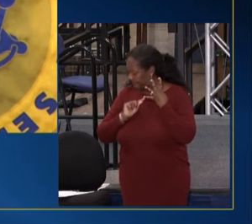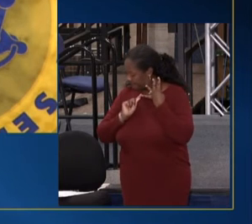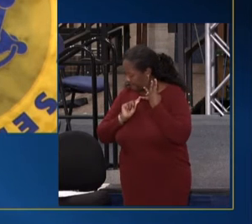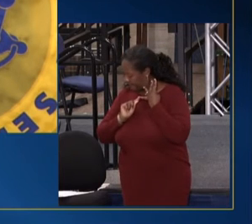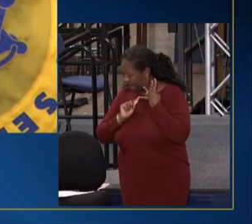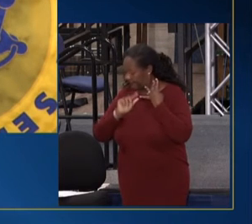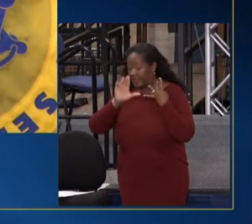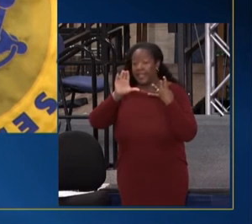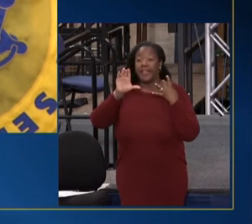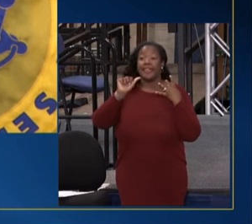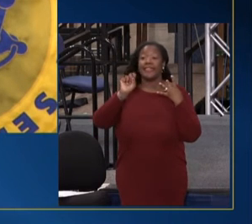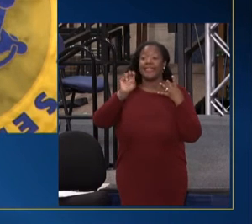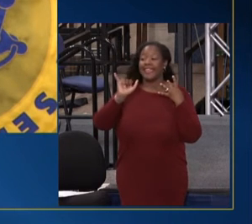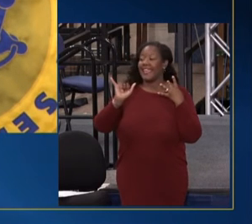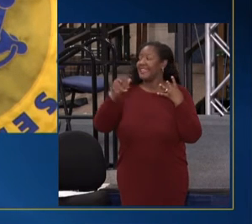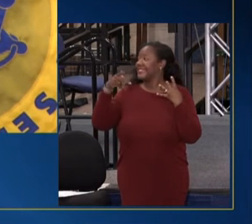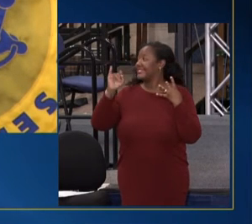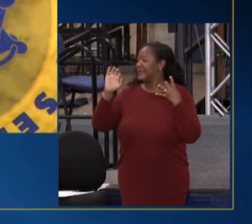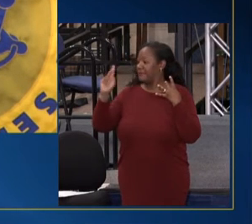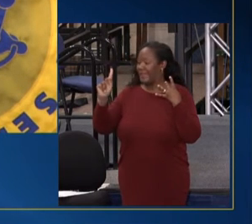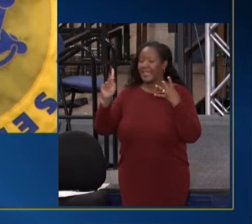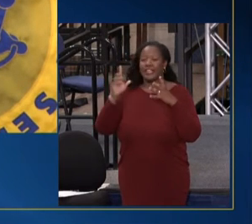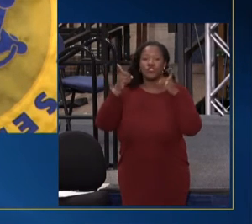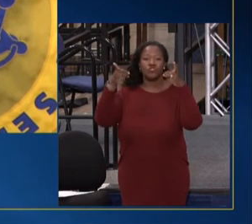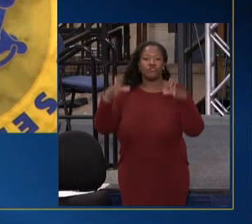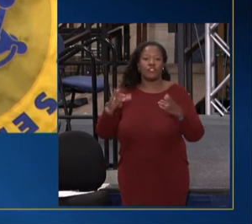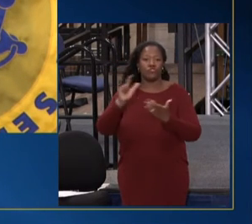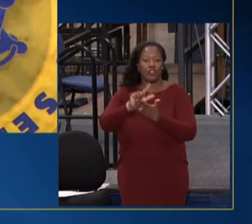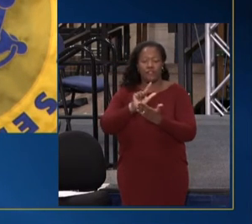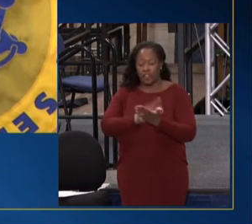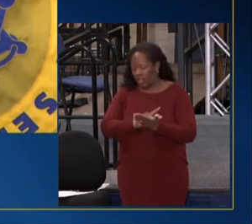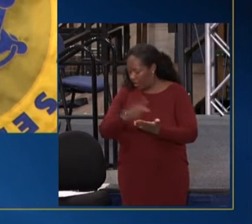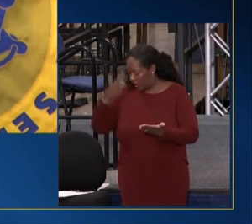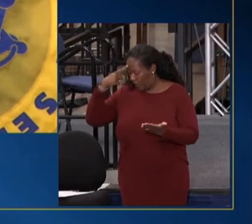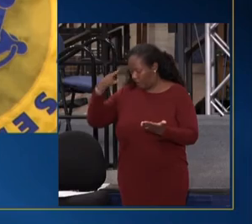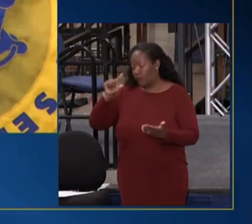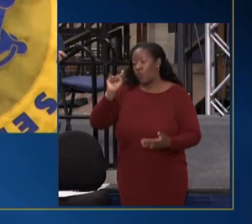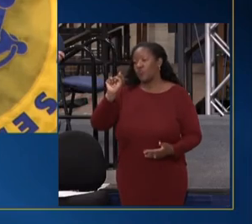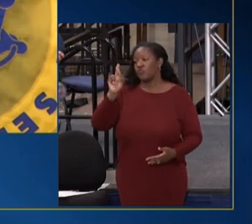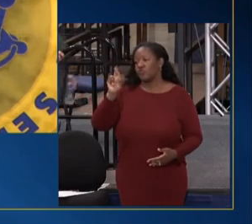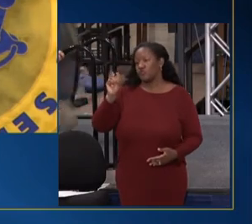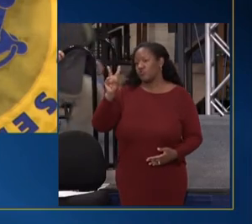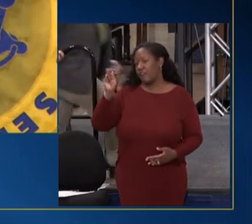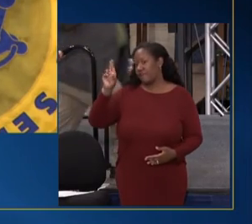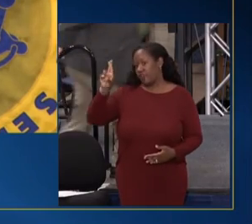And we have Casey Pick, Director of Law and Policy for the Trevor Project.